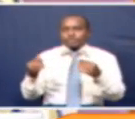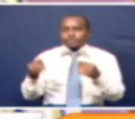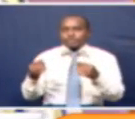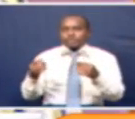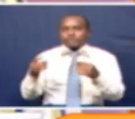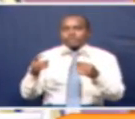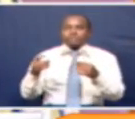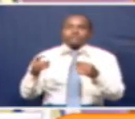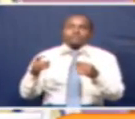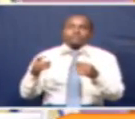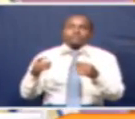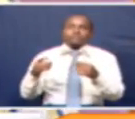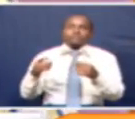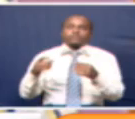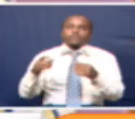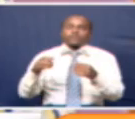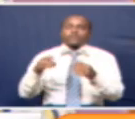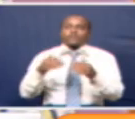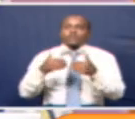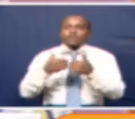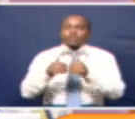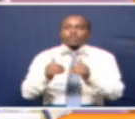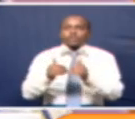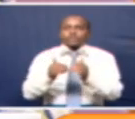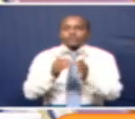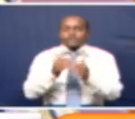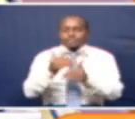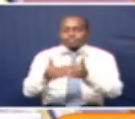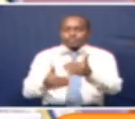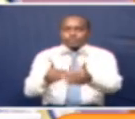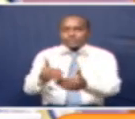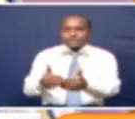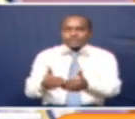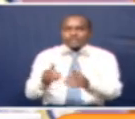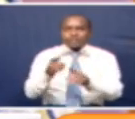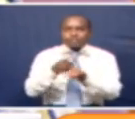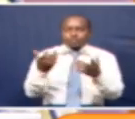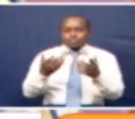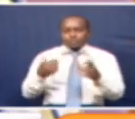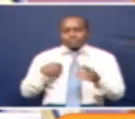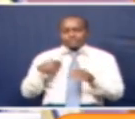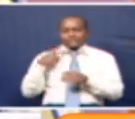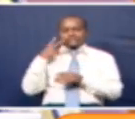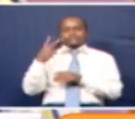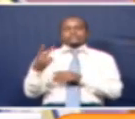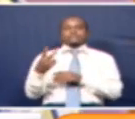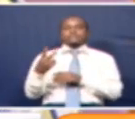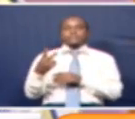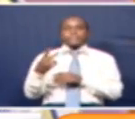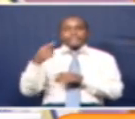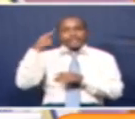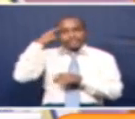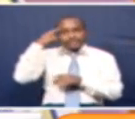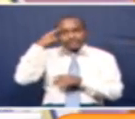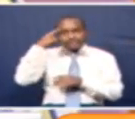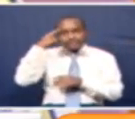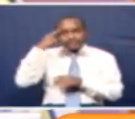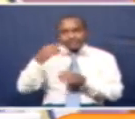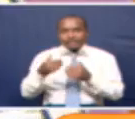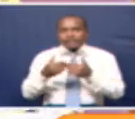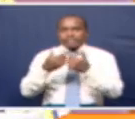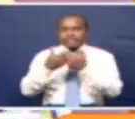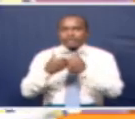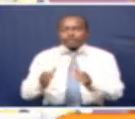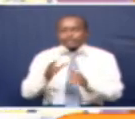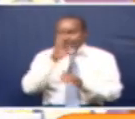bearing along the political route. And from where I sit, I think they must have lost serious political